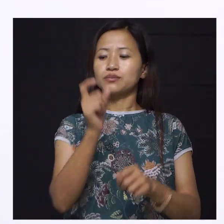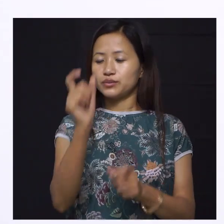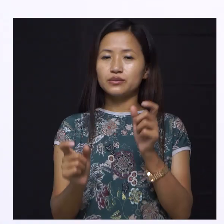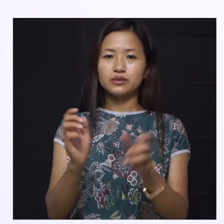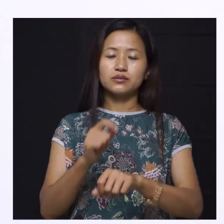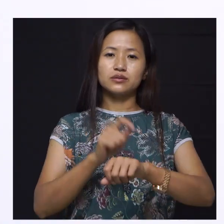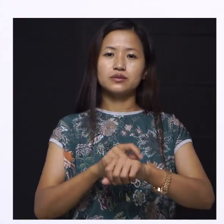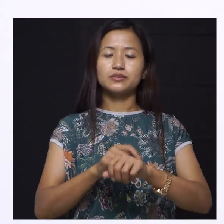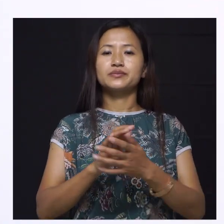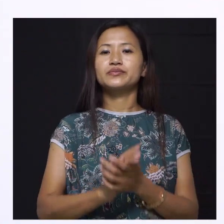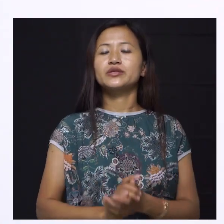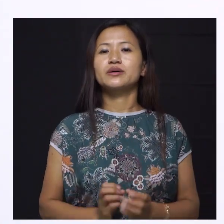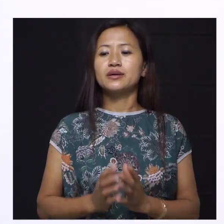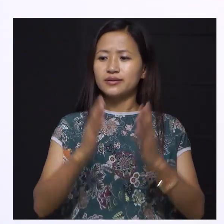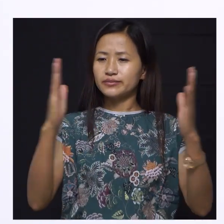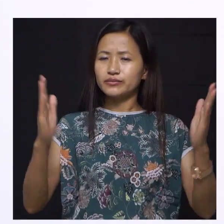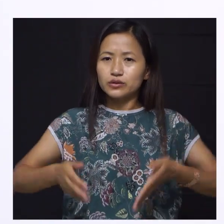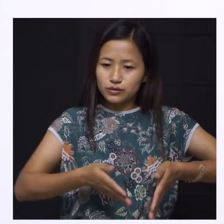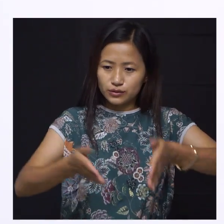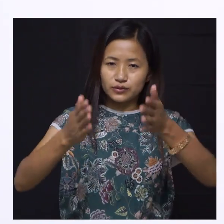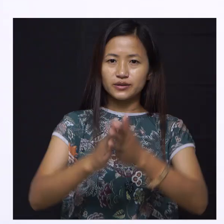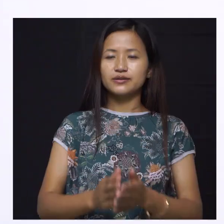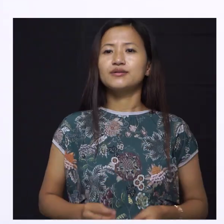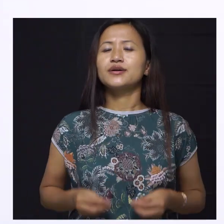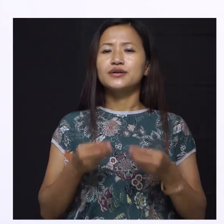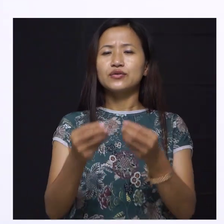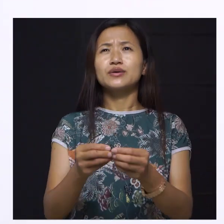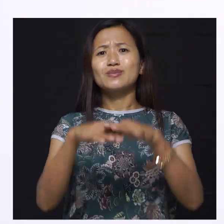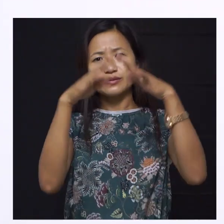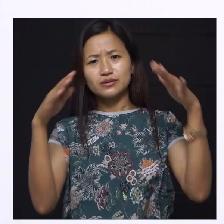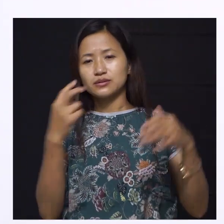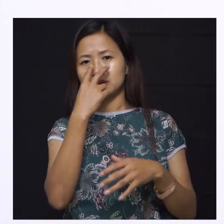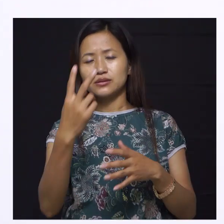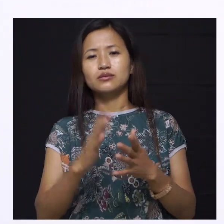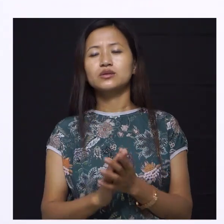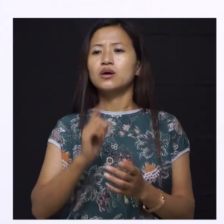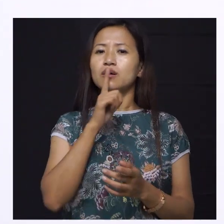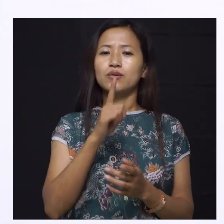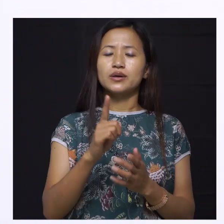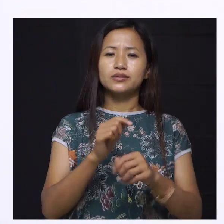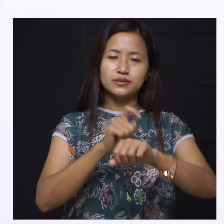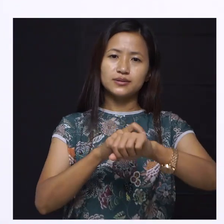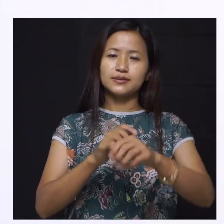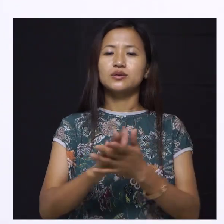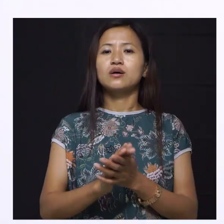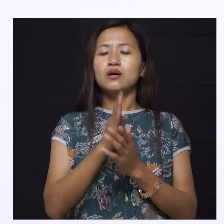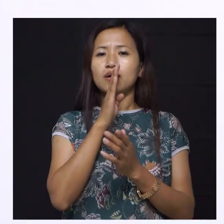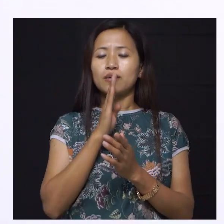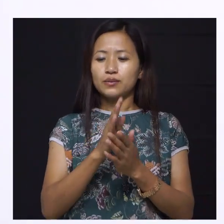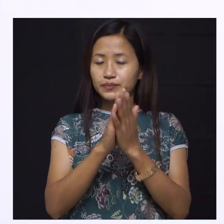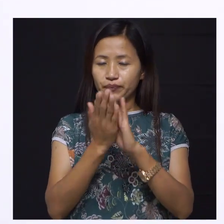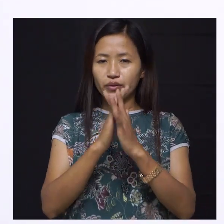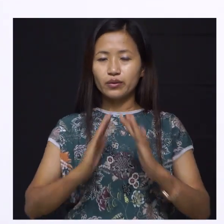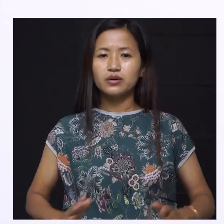the rivers because it gives them serenity, it gives them a quiet time all alone. But the sea can be destructive